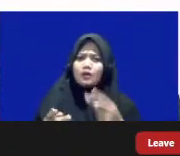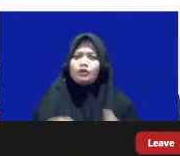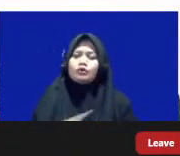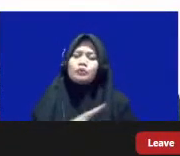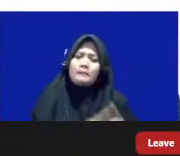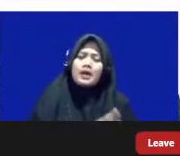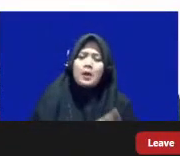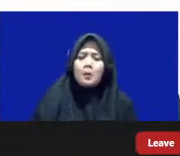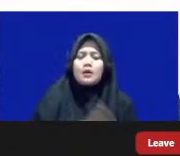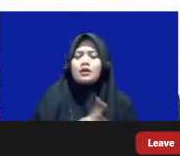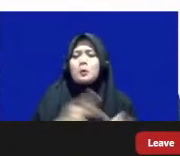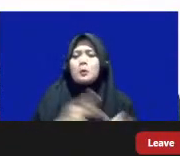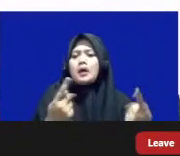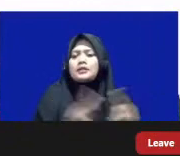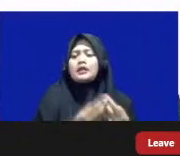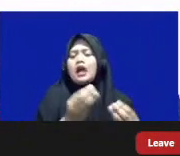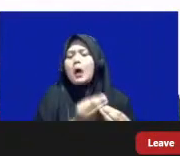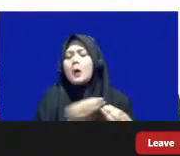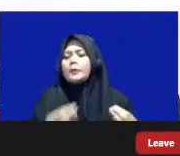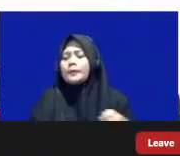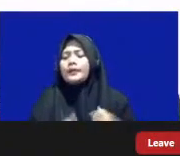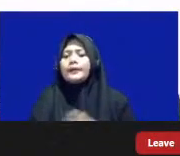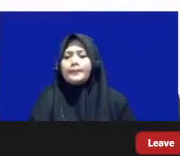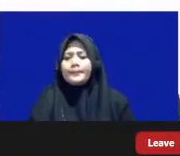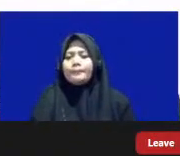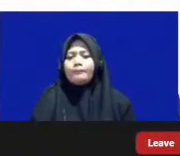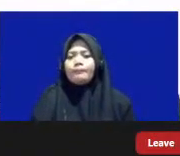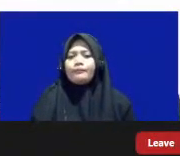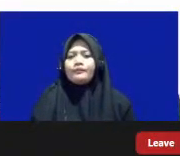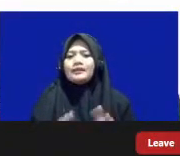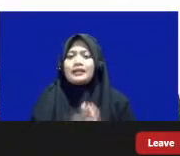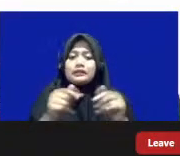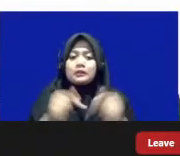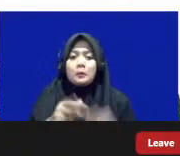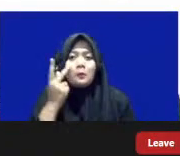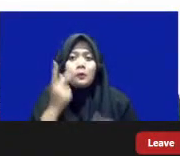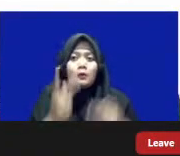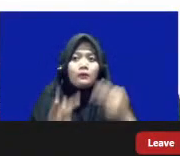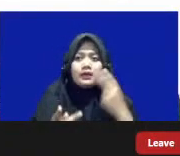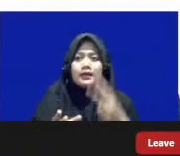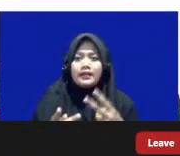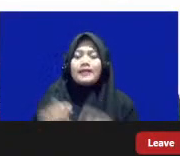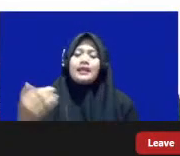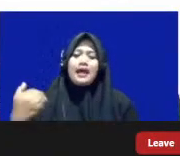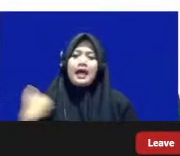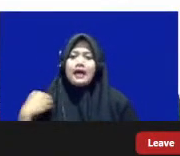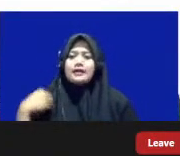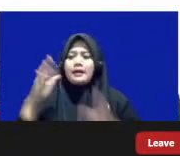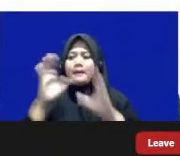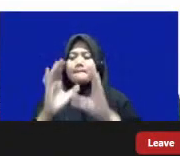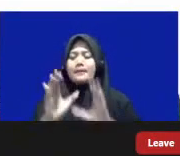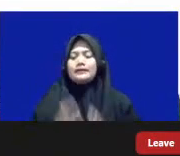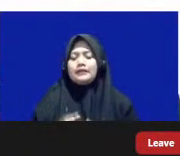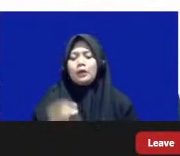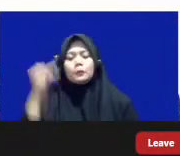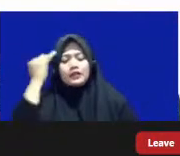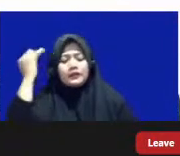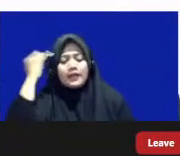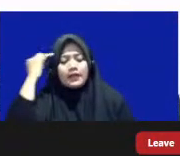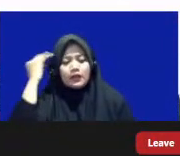mean, since independence, we have seen that there are so many initiatives have been taken to involve women